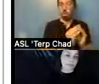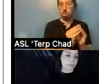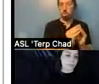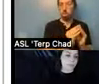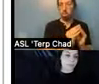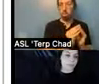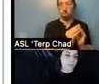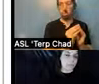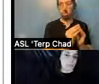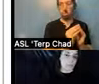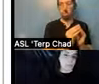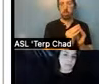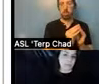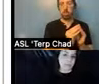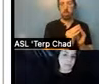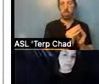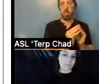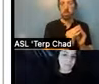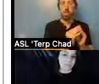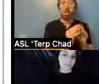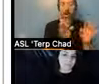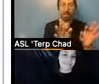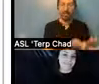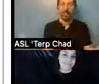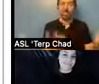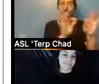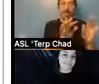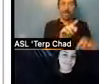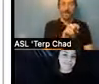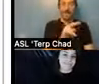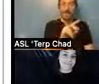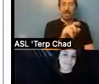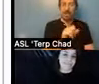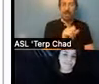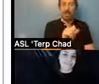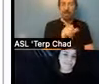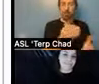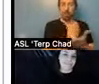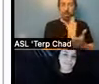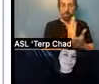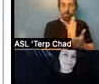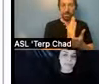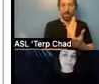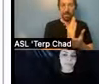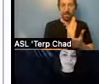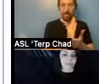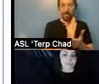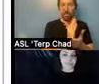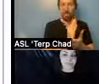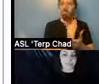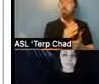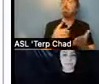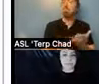Oh, okay. So the key tenant rights, like rights to guests can be curtailed and occupancy agreements. Sometimes these are, um,